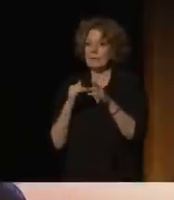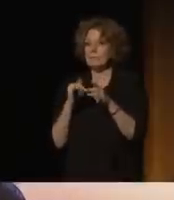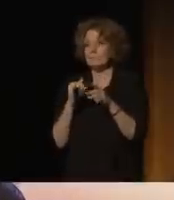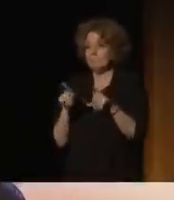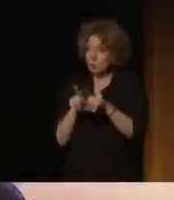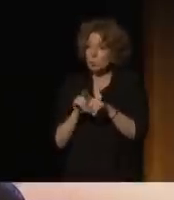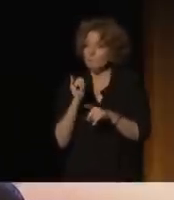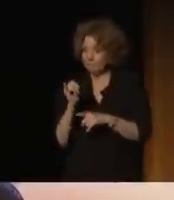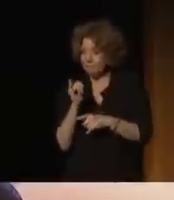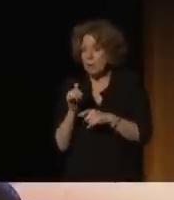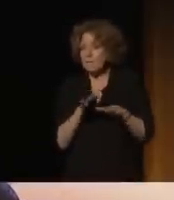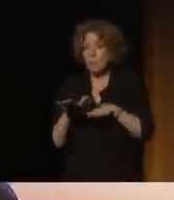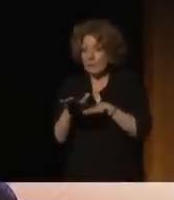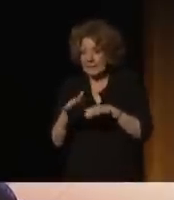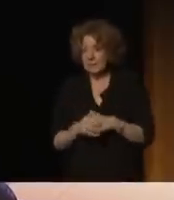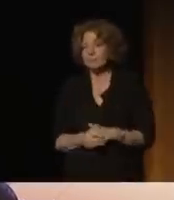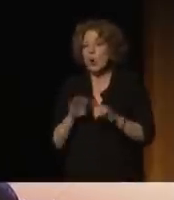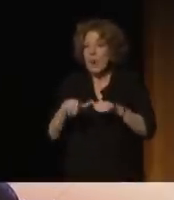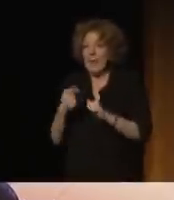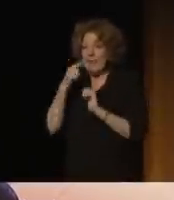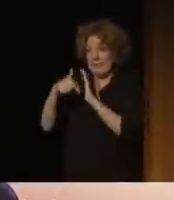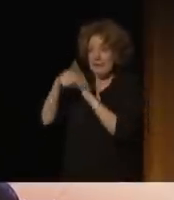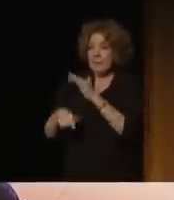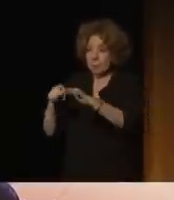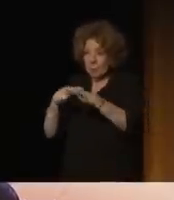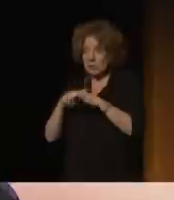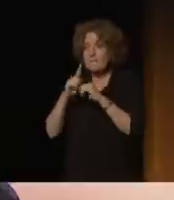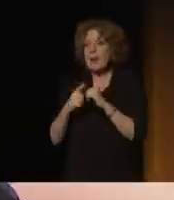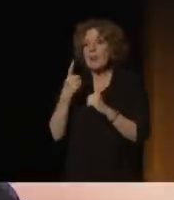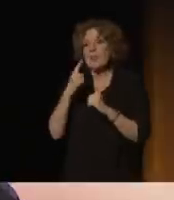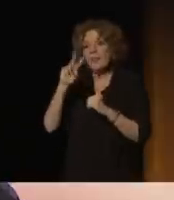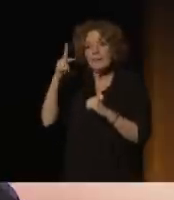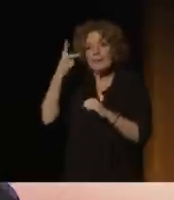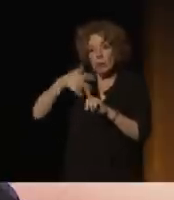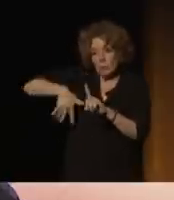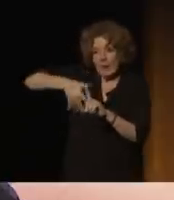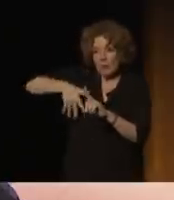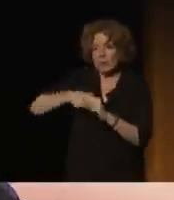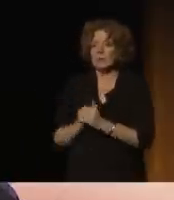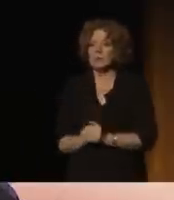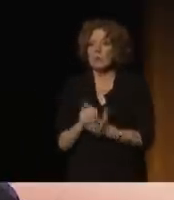so there's a lot to that. But I think that the political backdrop really did